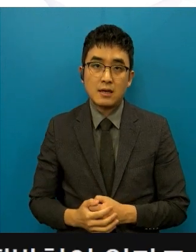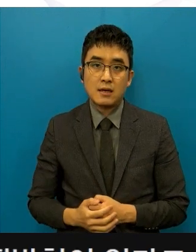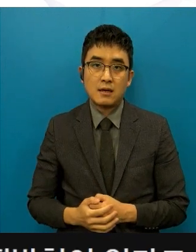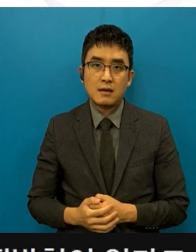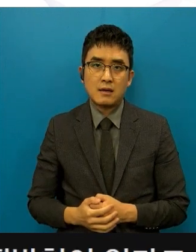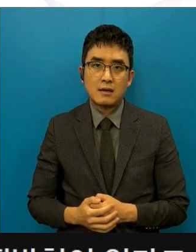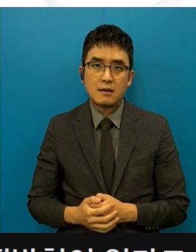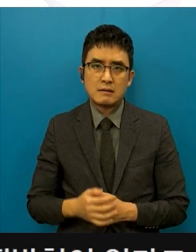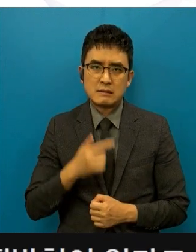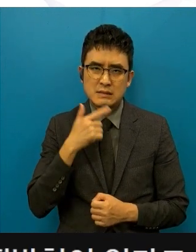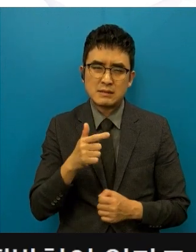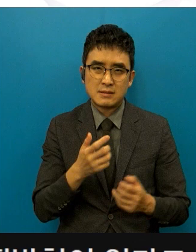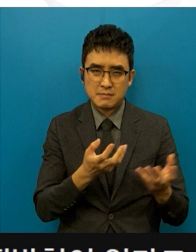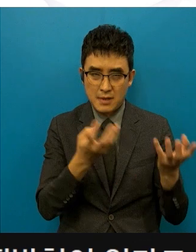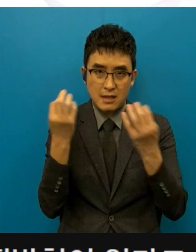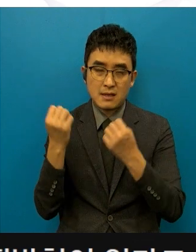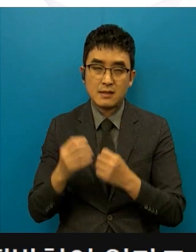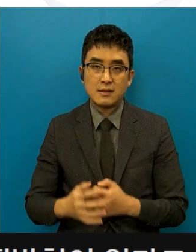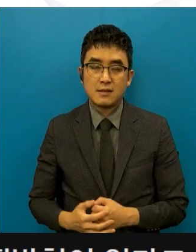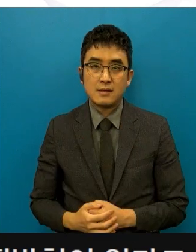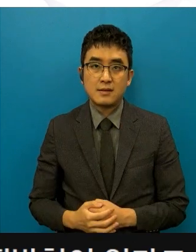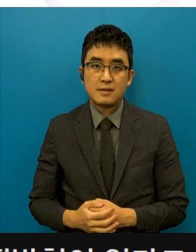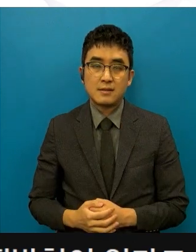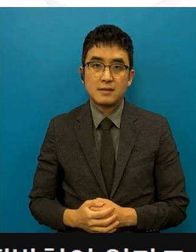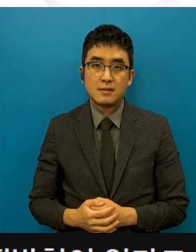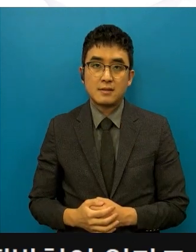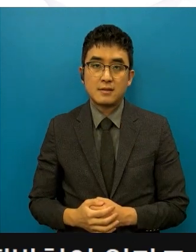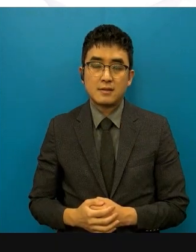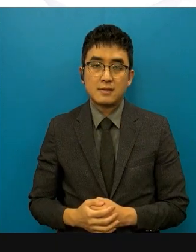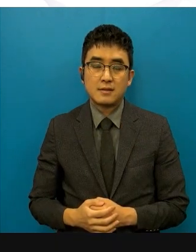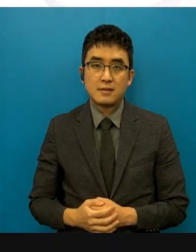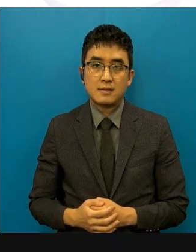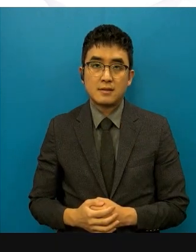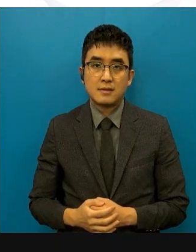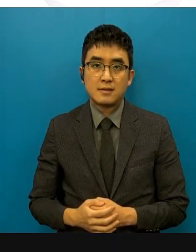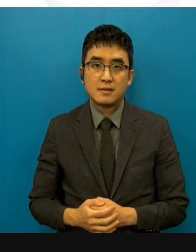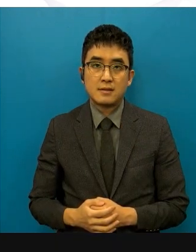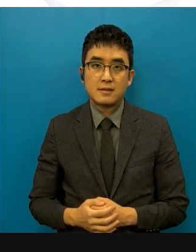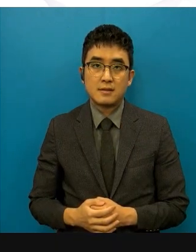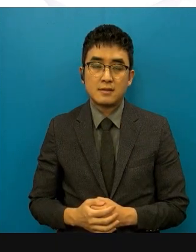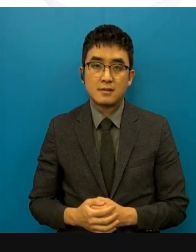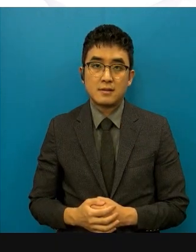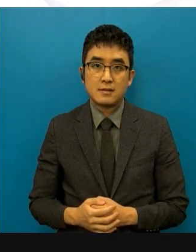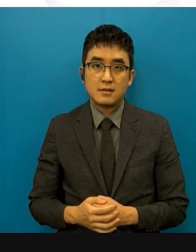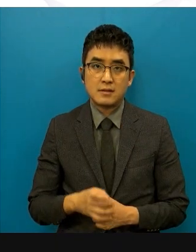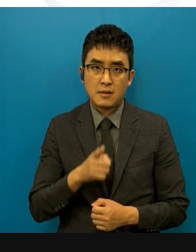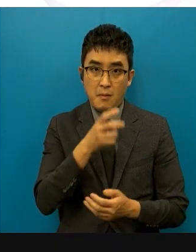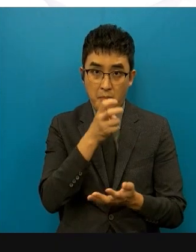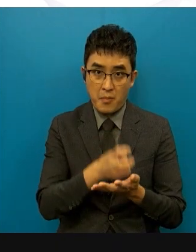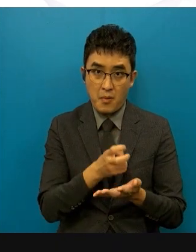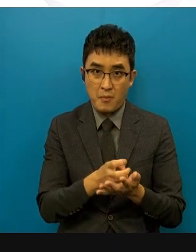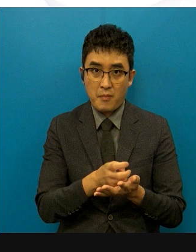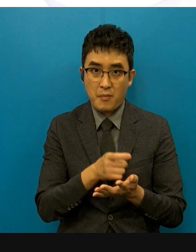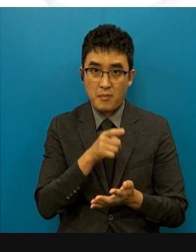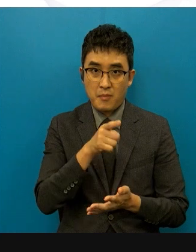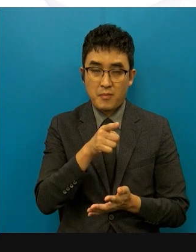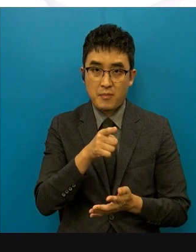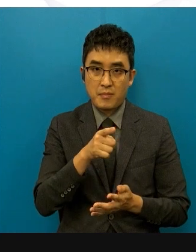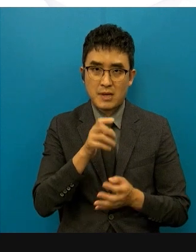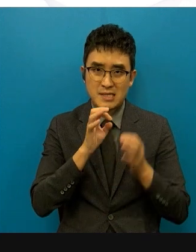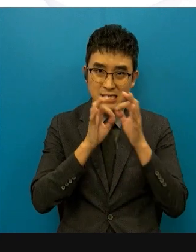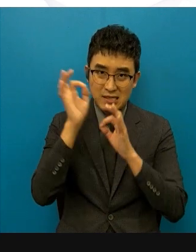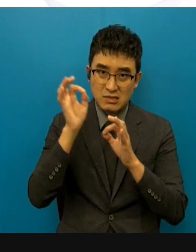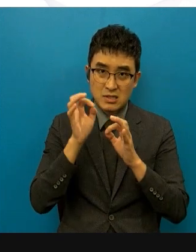gap in the criminal code. There is no legal framework. The criminal code does not criminalize